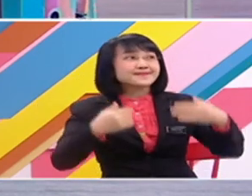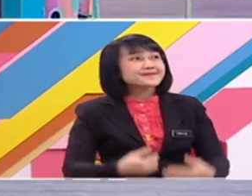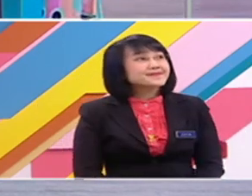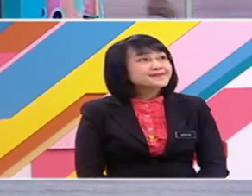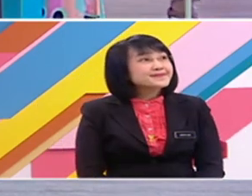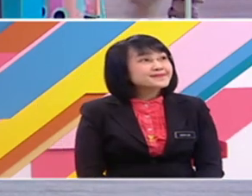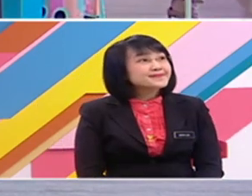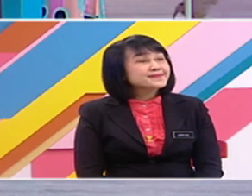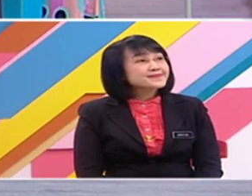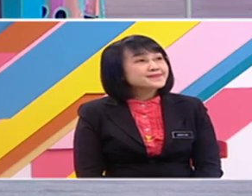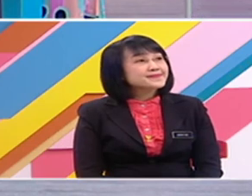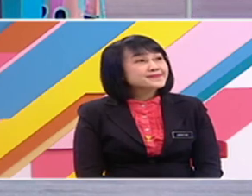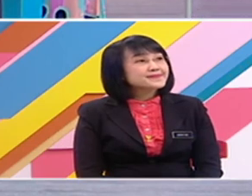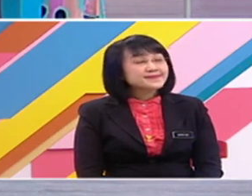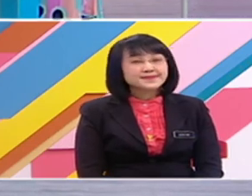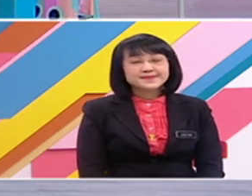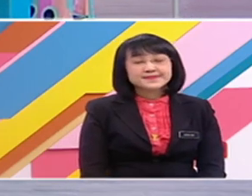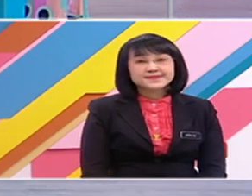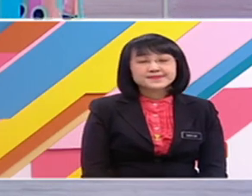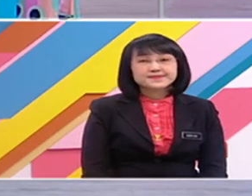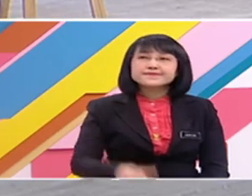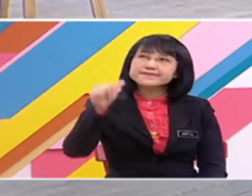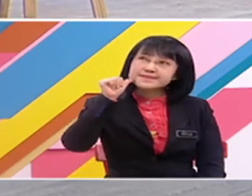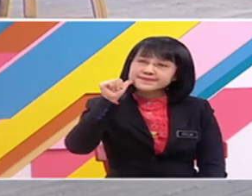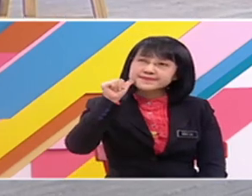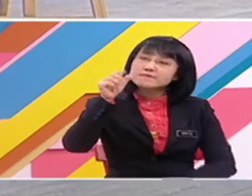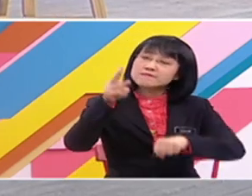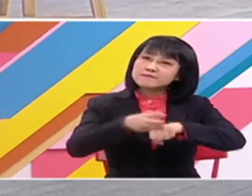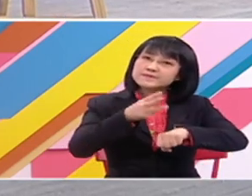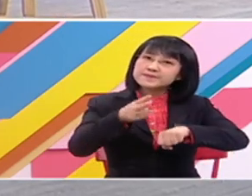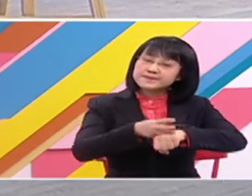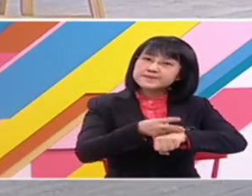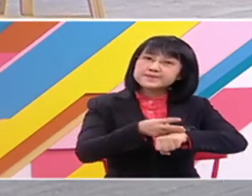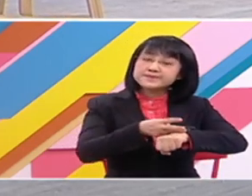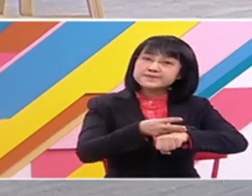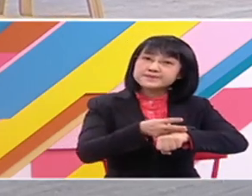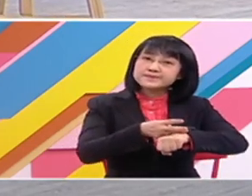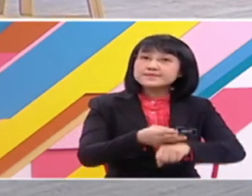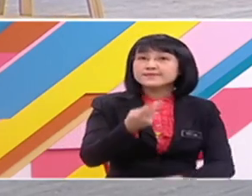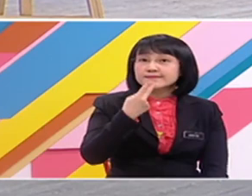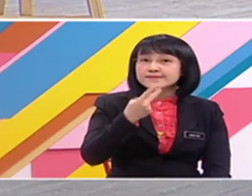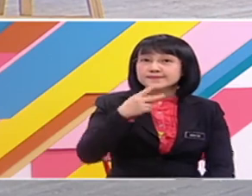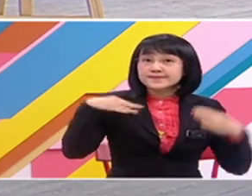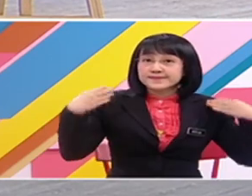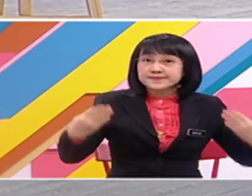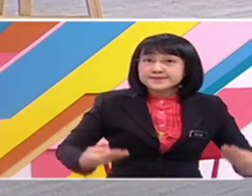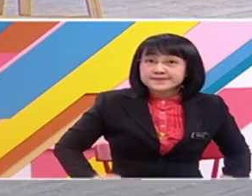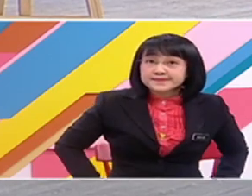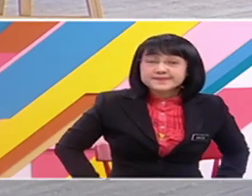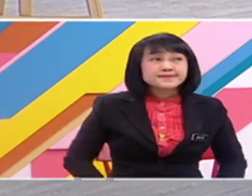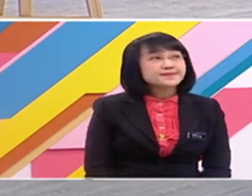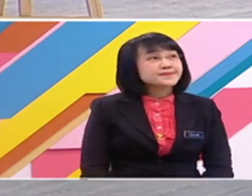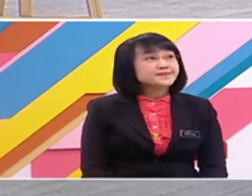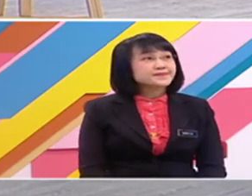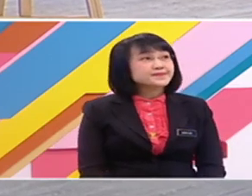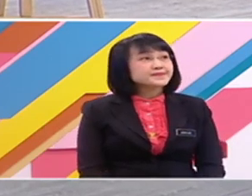So that means Amna is wearing a pink blouse. Is it a pink blouse, teacher? Yes, a pink